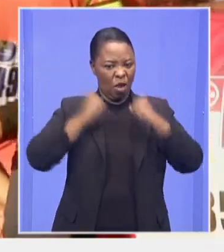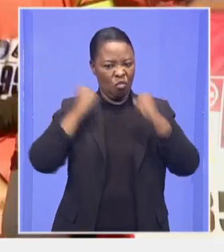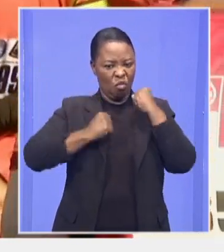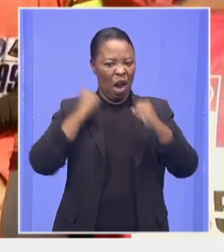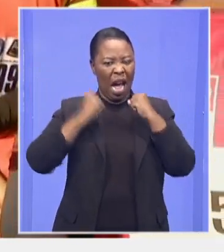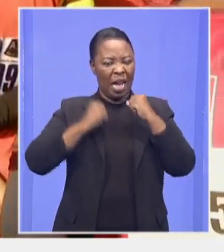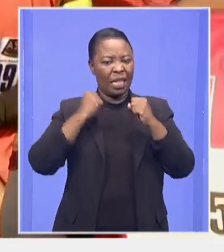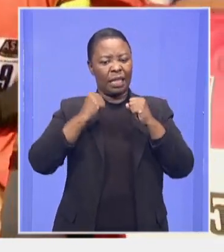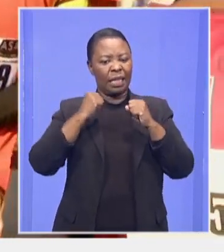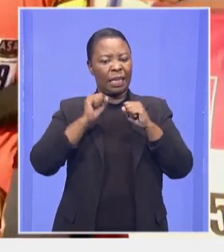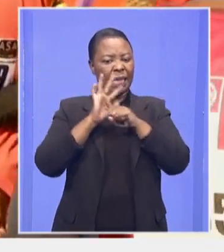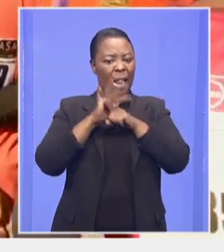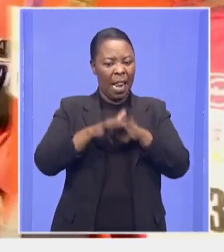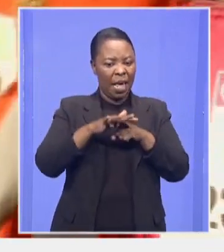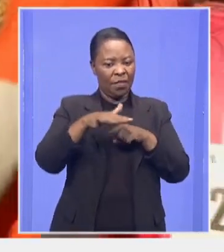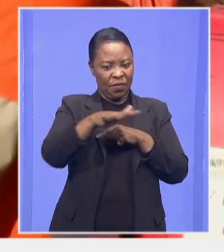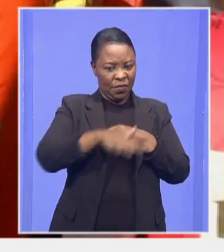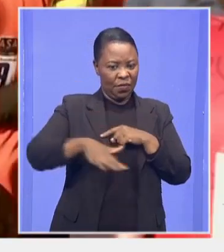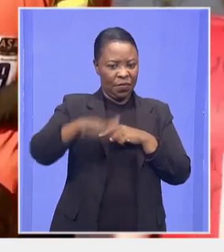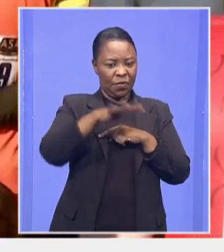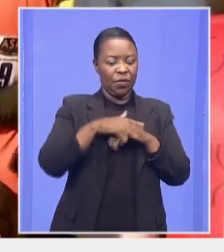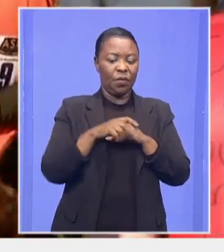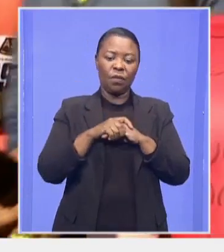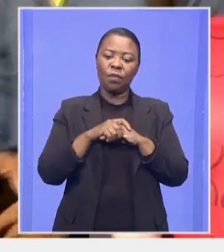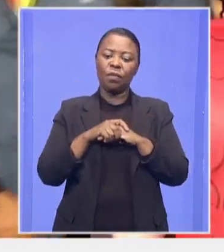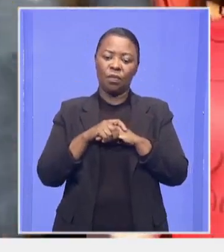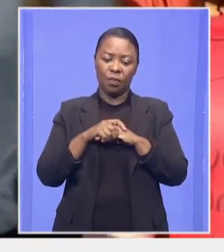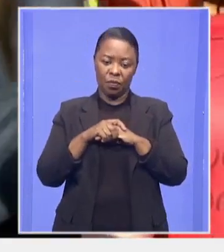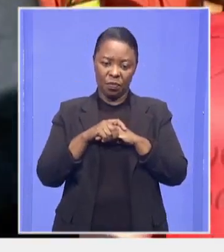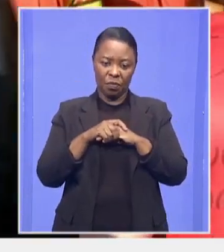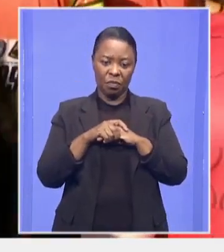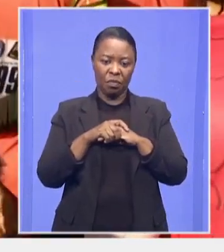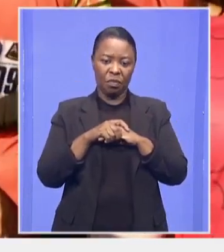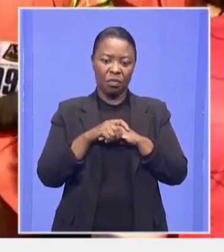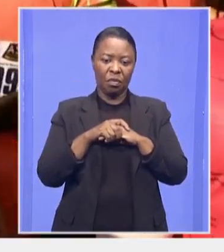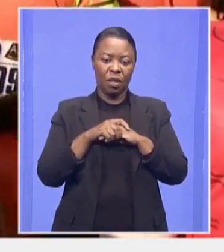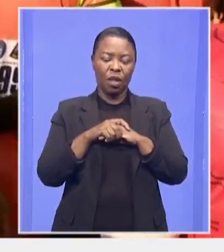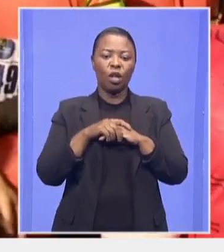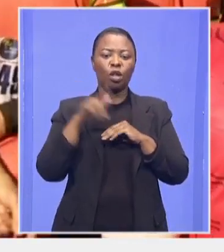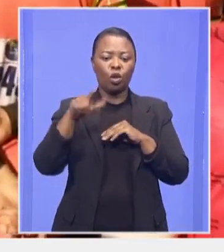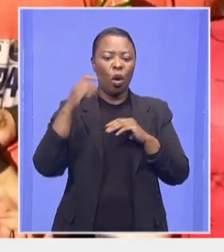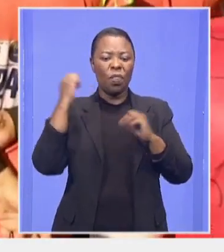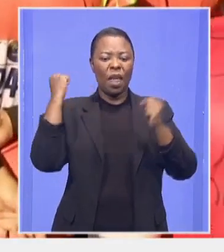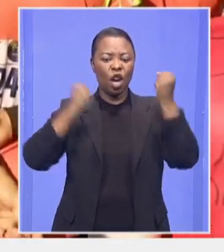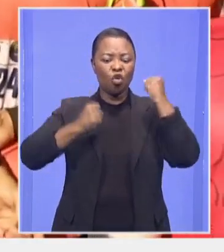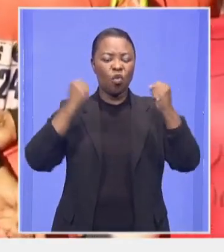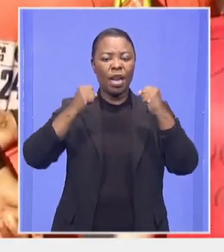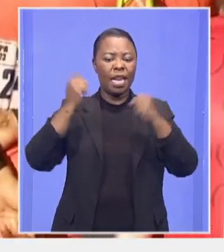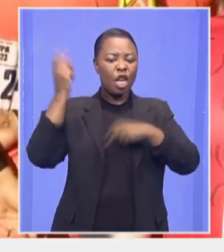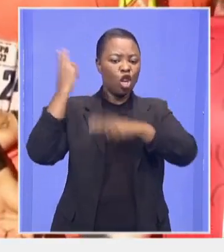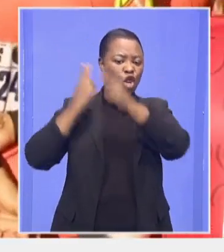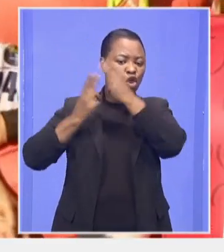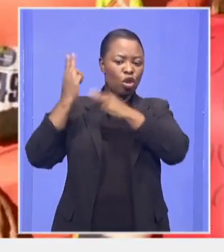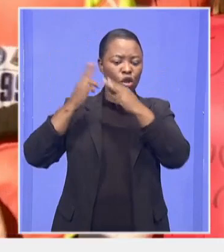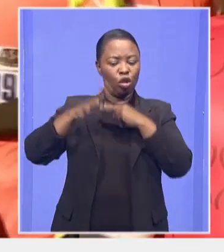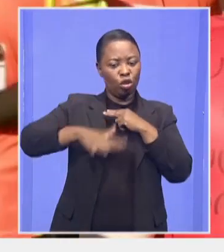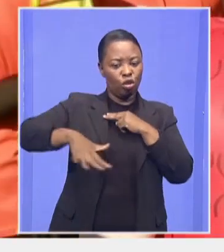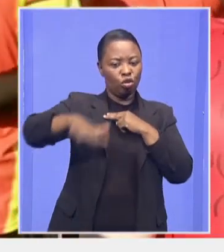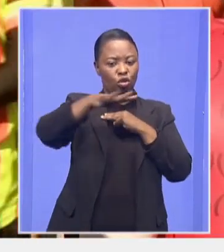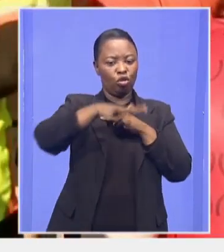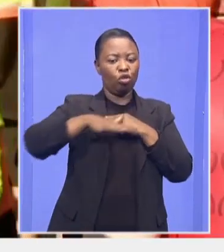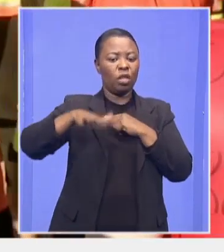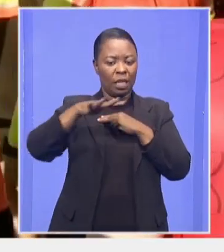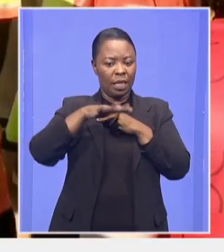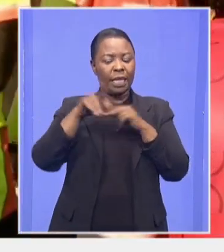slave trees where slaves used to be put and be sold. So they ran through all these historic and significant sites where slaves used